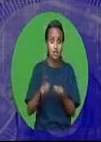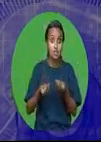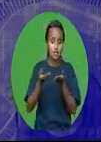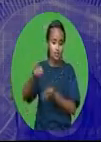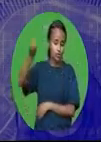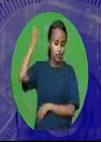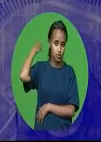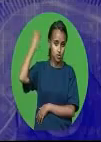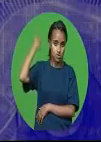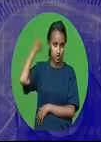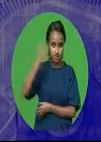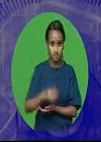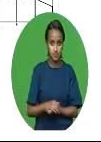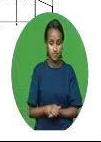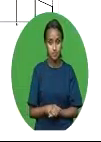given on your screen.